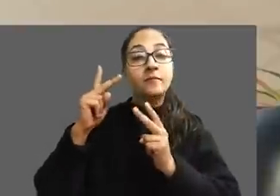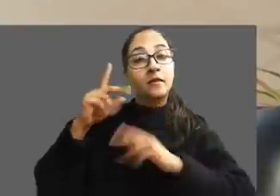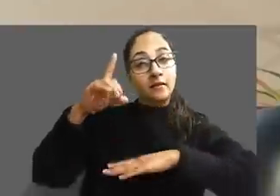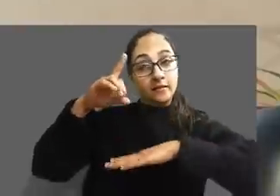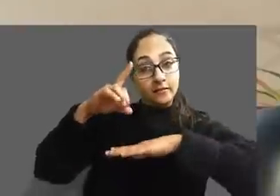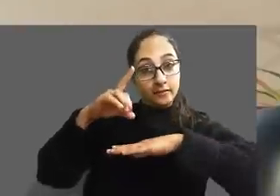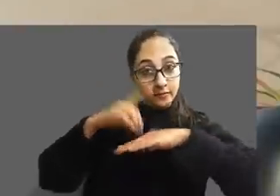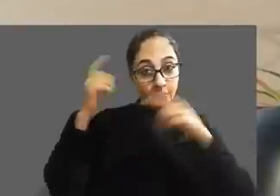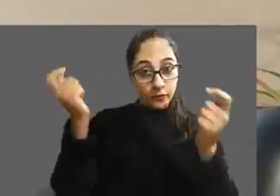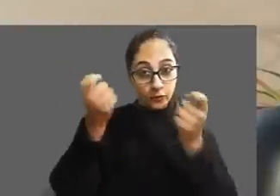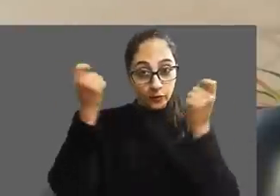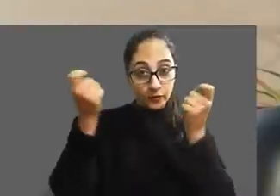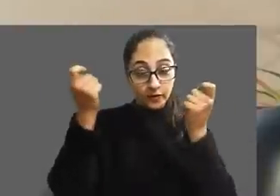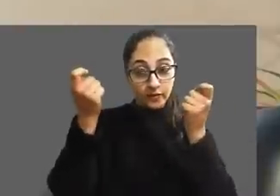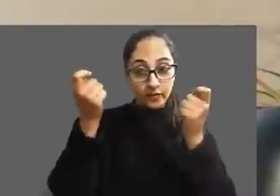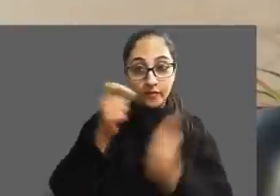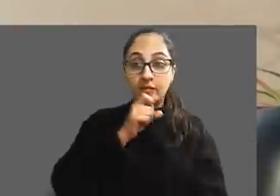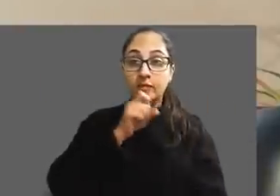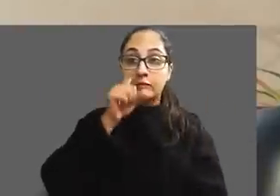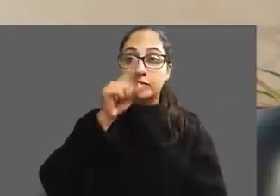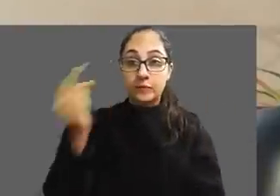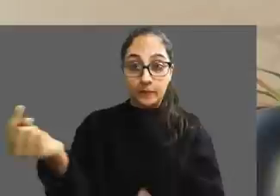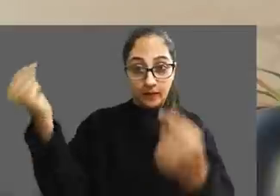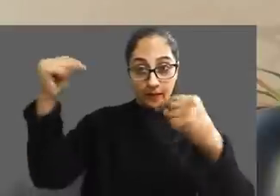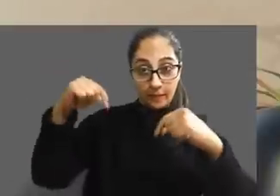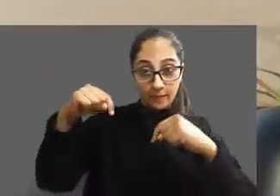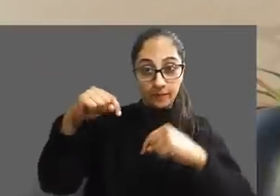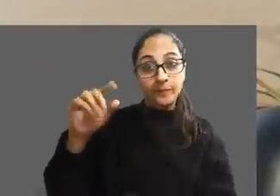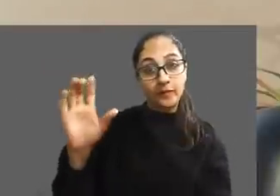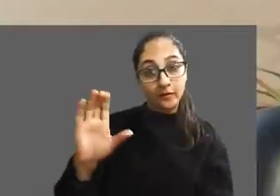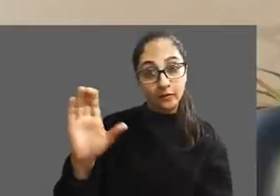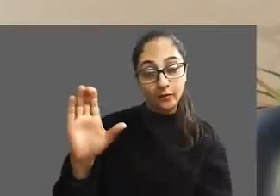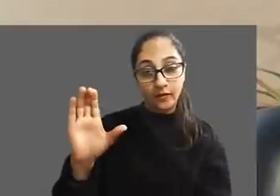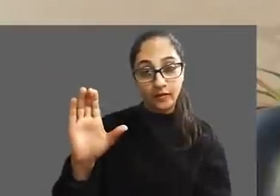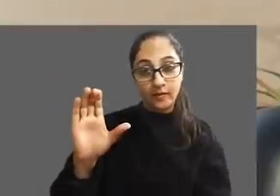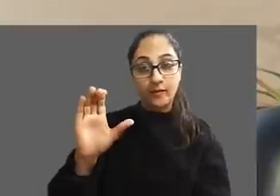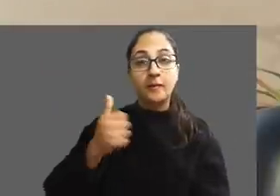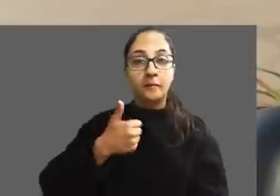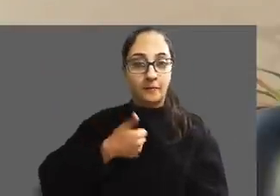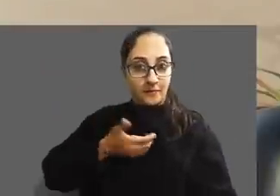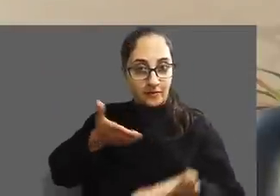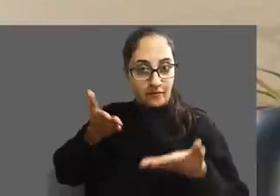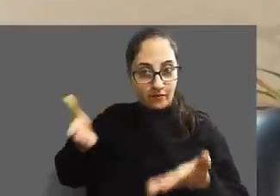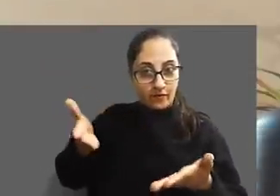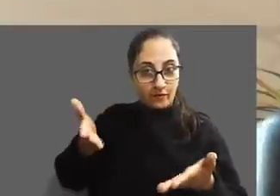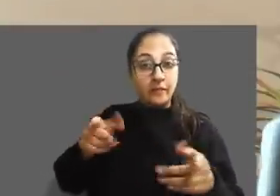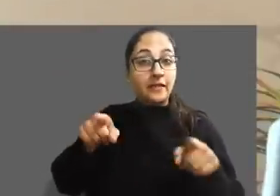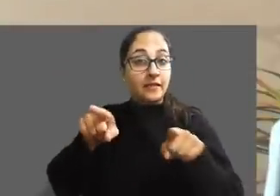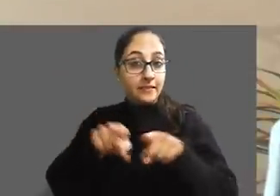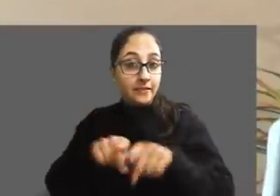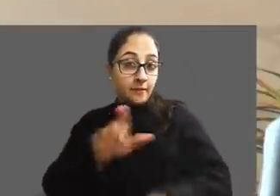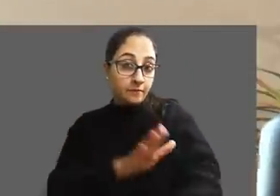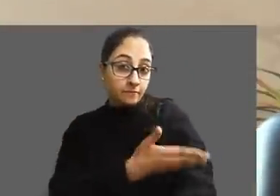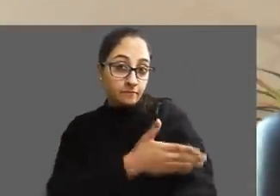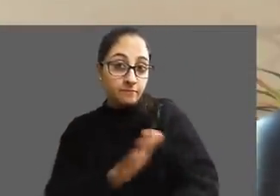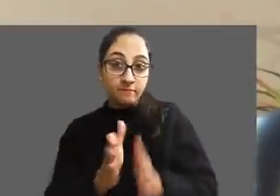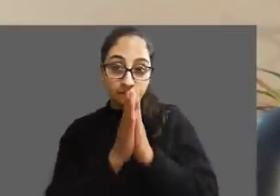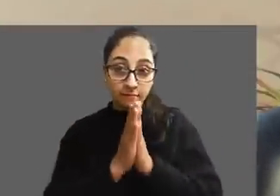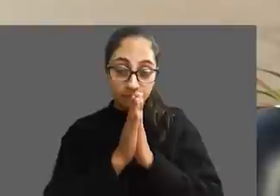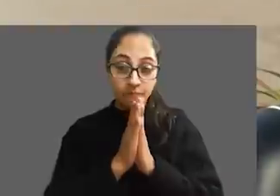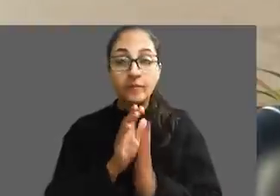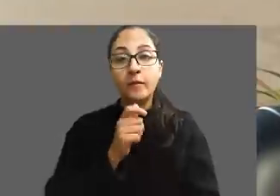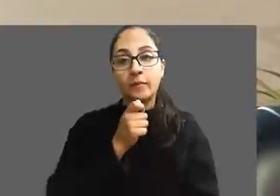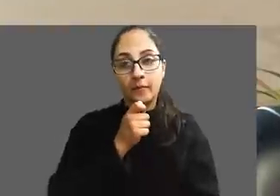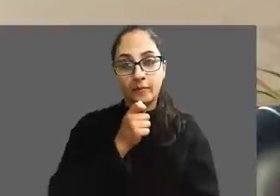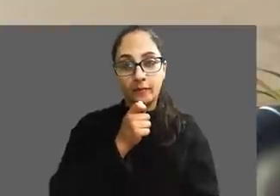got to recite that Qasida in Calgary in the presence of Maulana Hazrat Imam. Not only